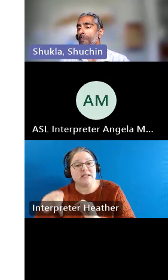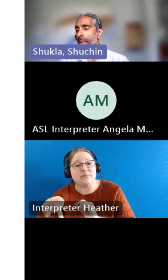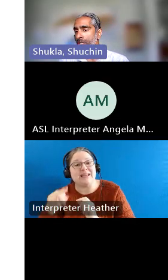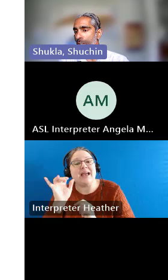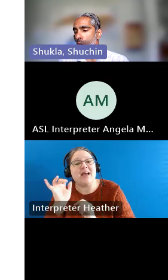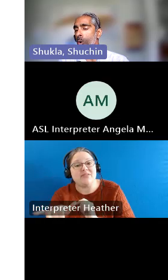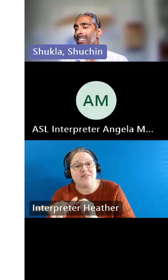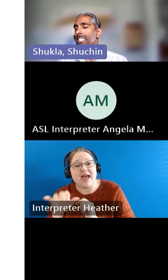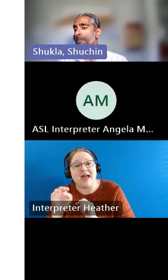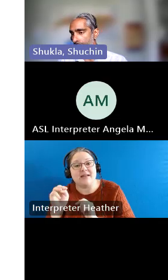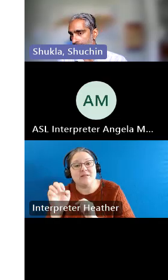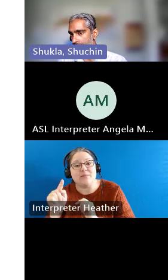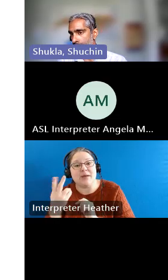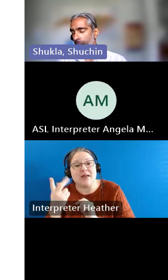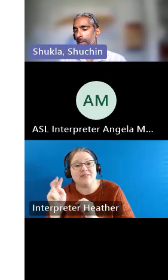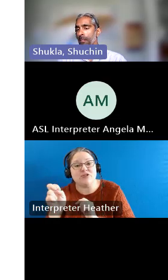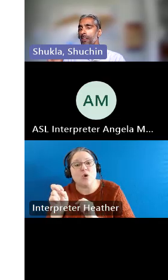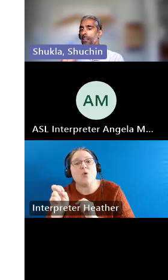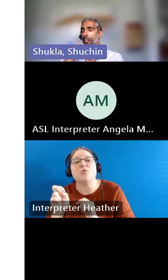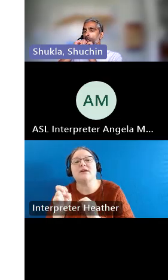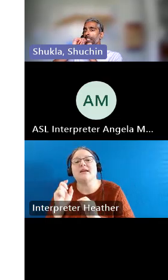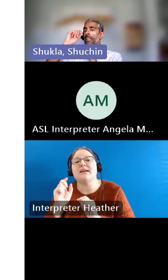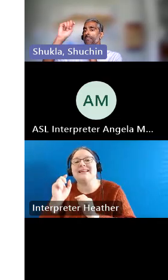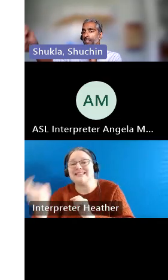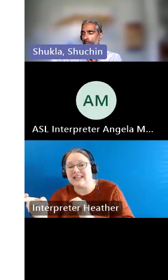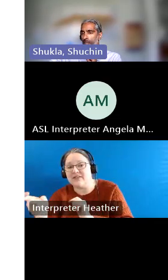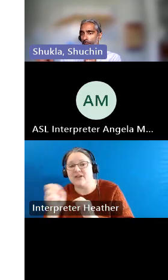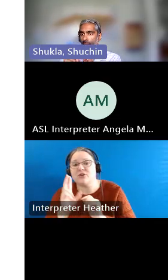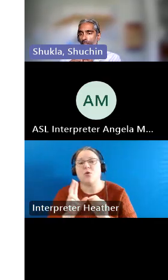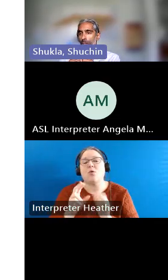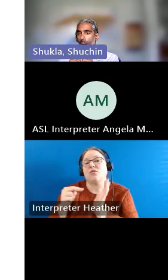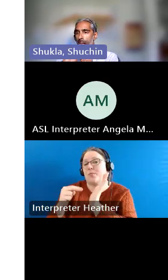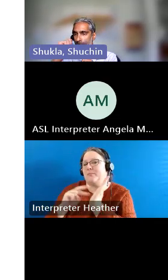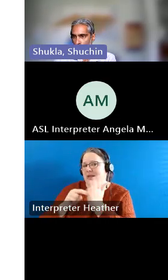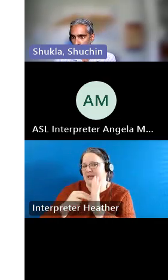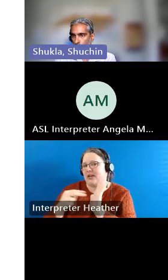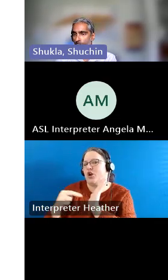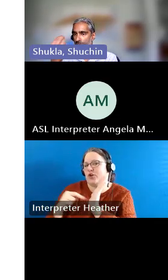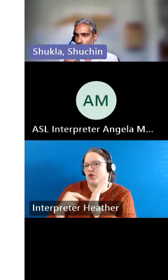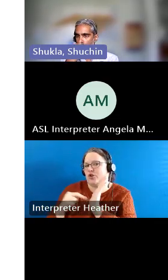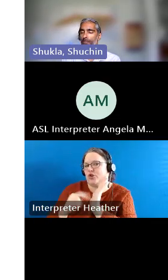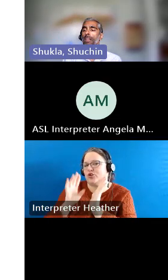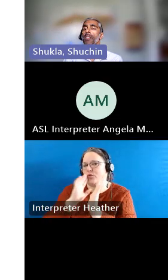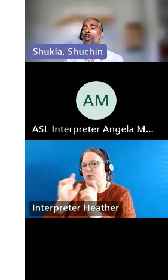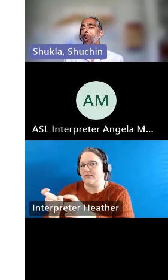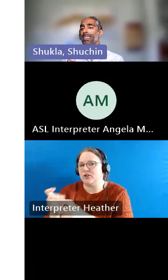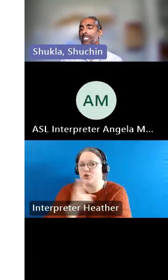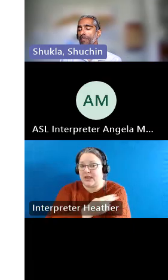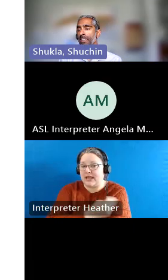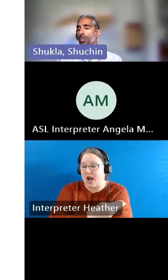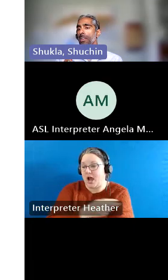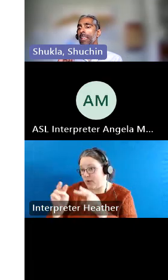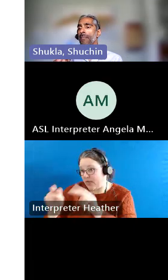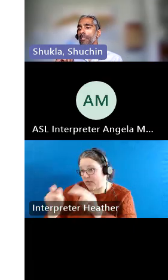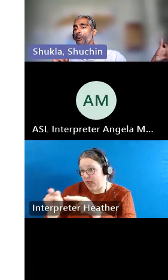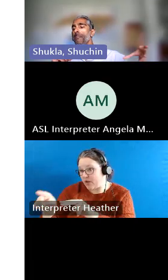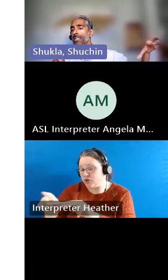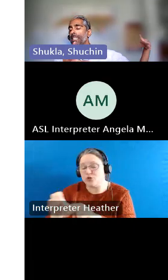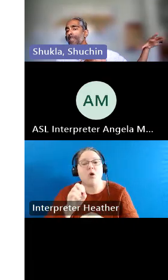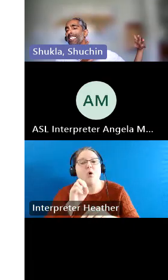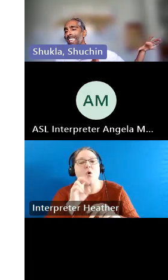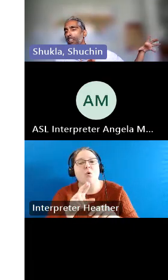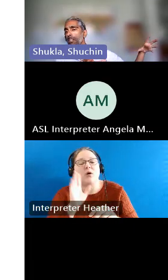is either administered or dispensed, meaning the nurse gives it to you the way they do in a hospital. They watch you take it, or it's dispensed where